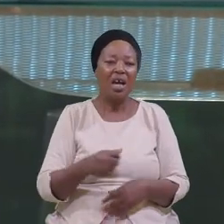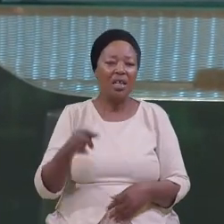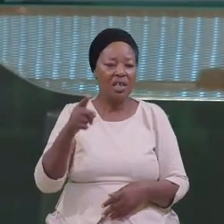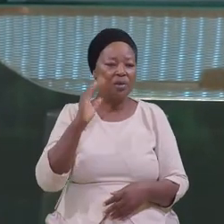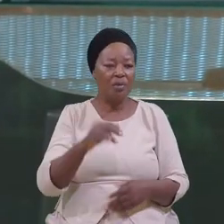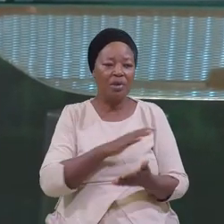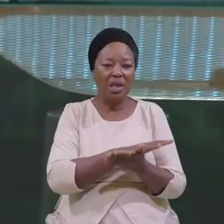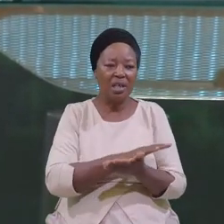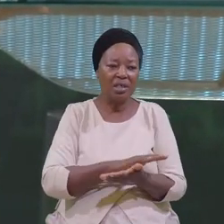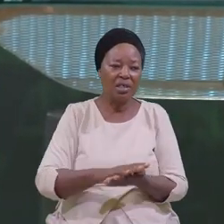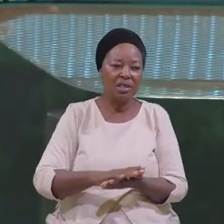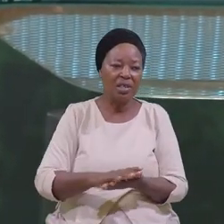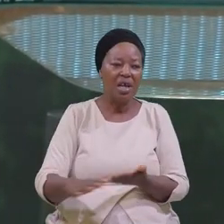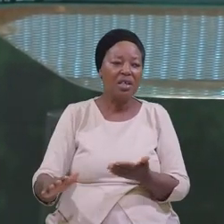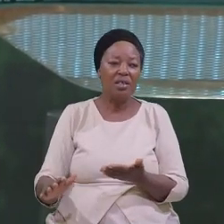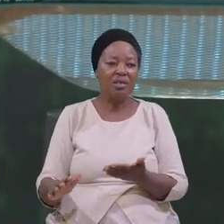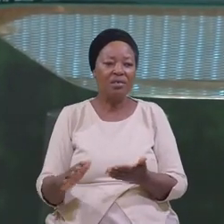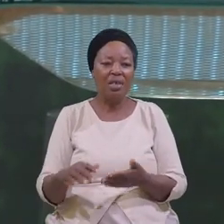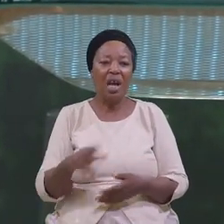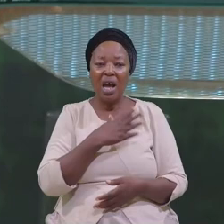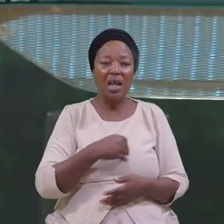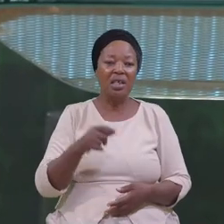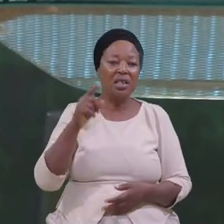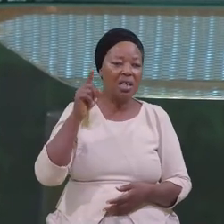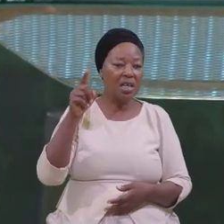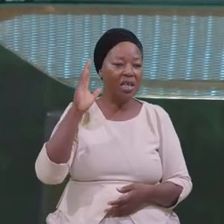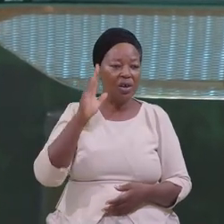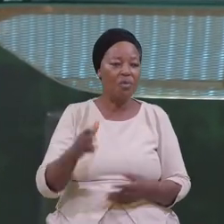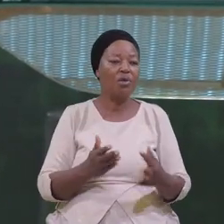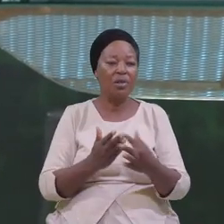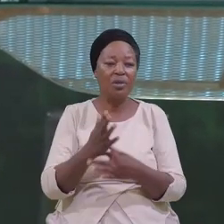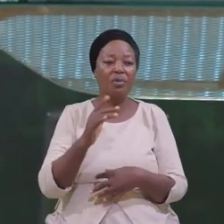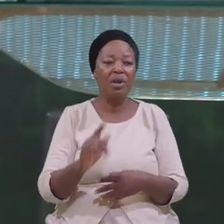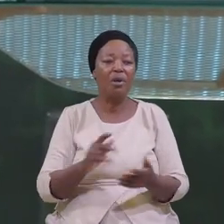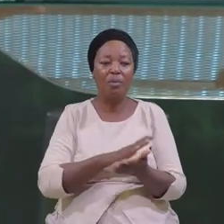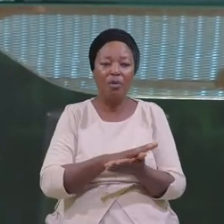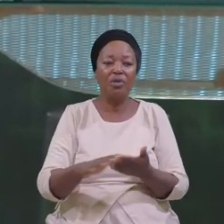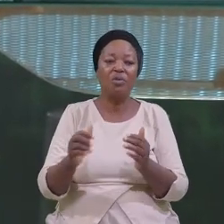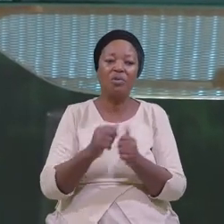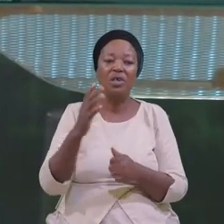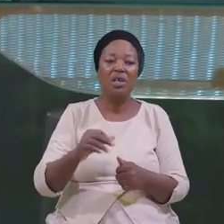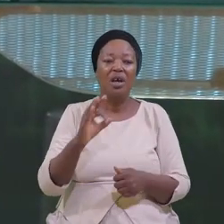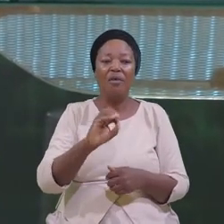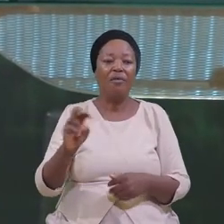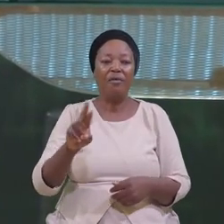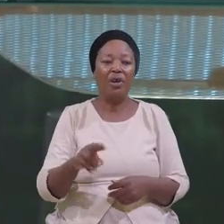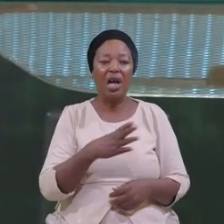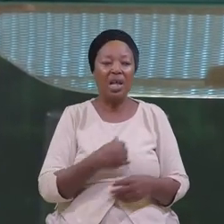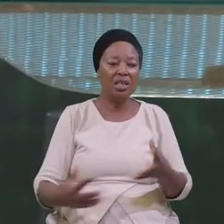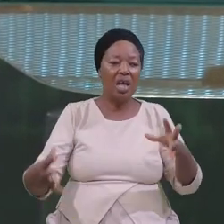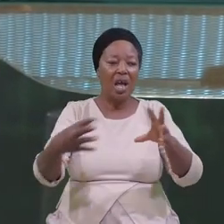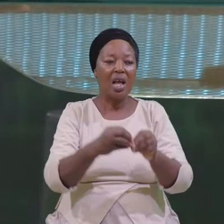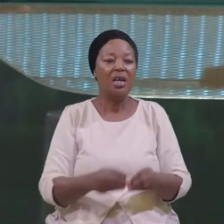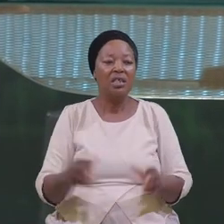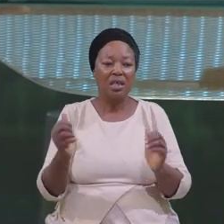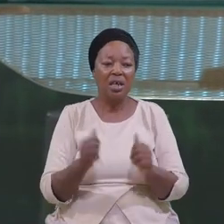floor and gather his wheat into the garner, but he will burn